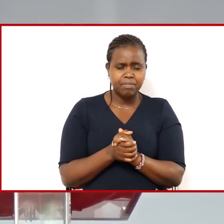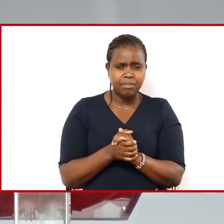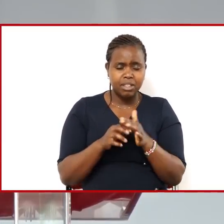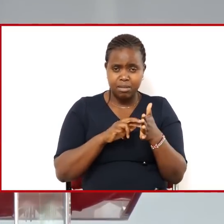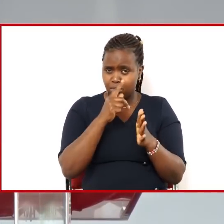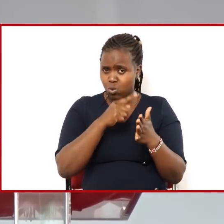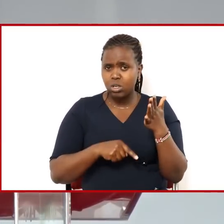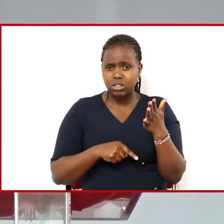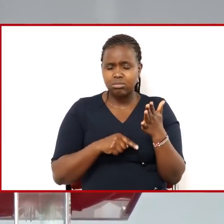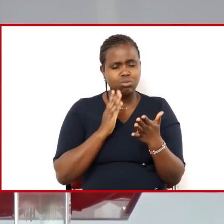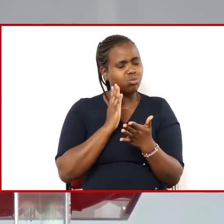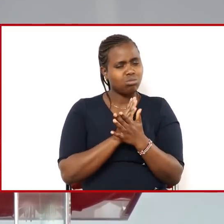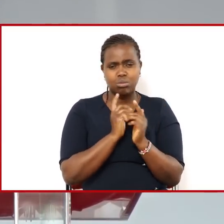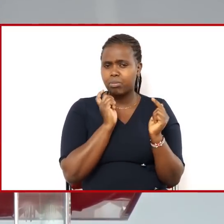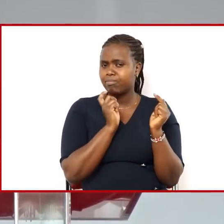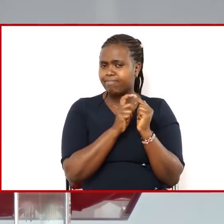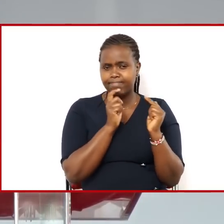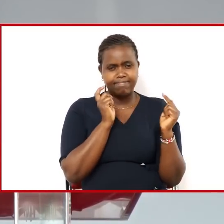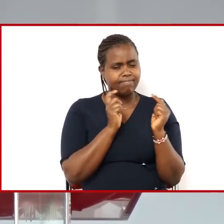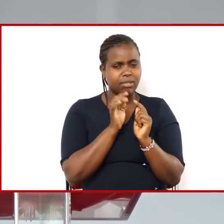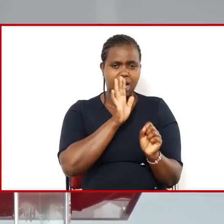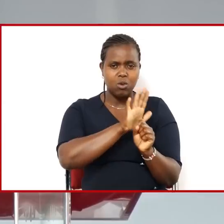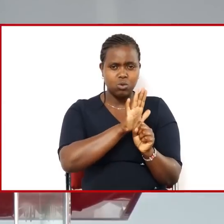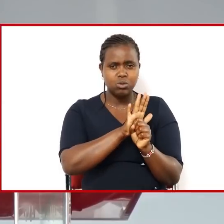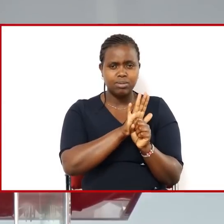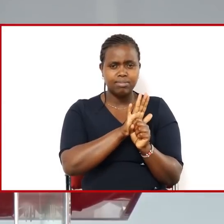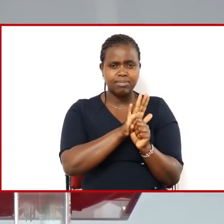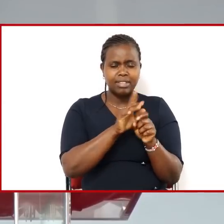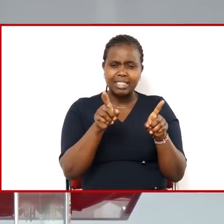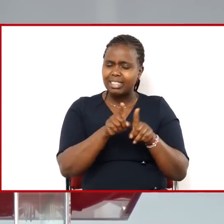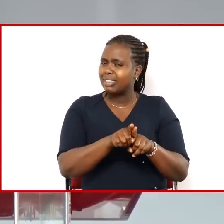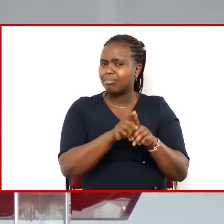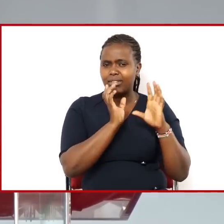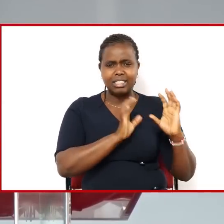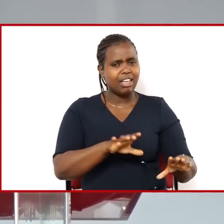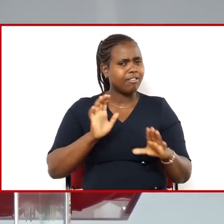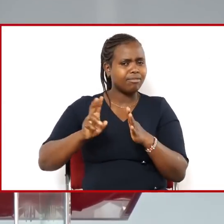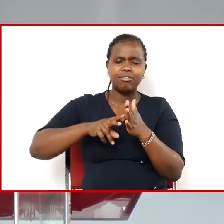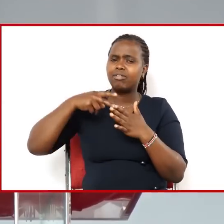That was painful. That was a terrible failure.